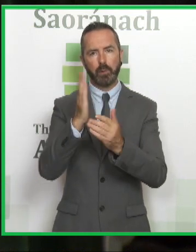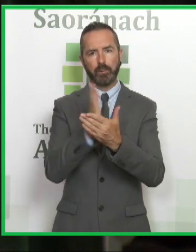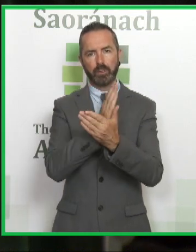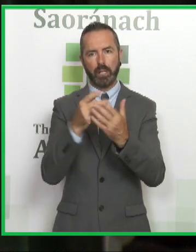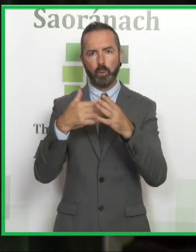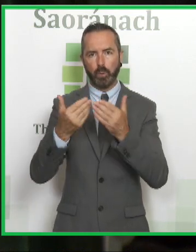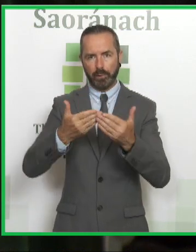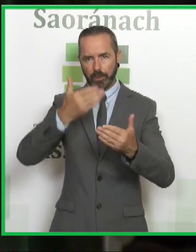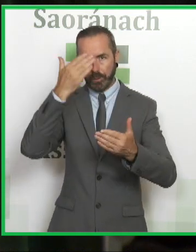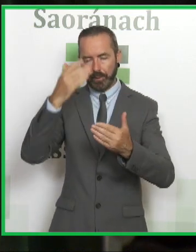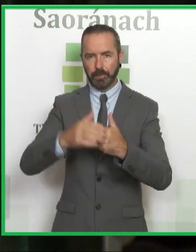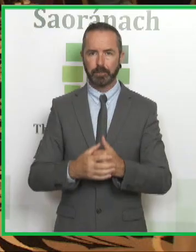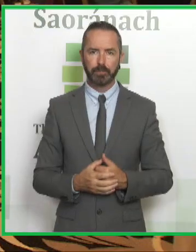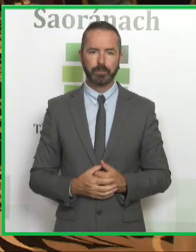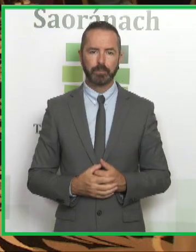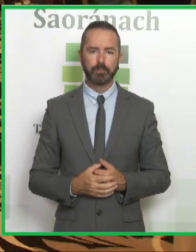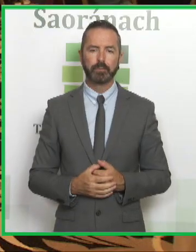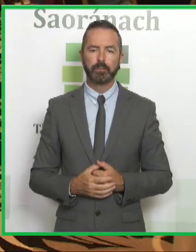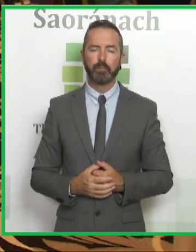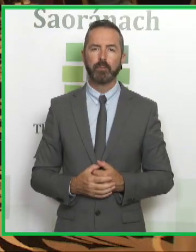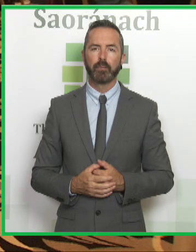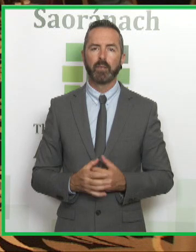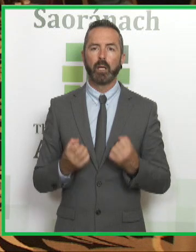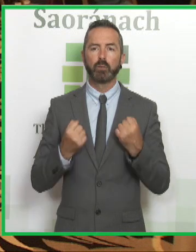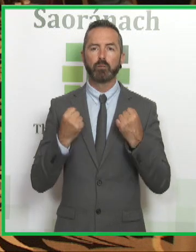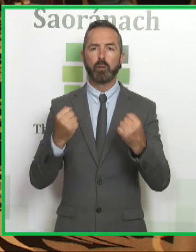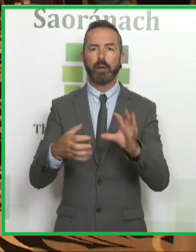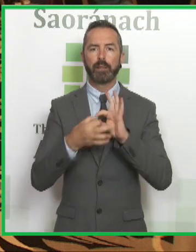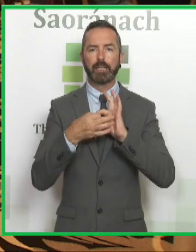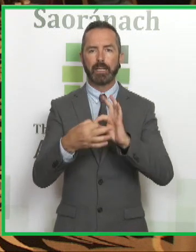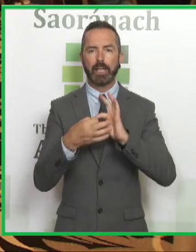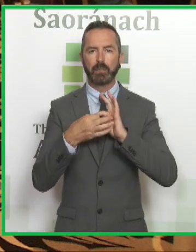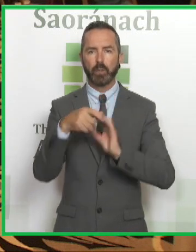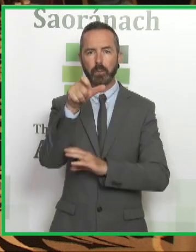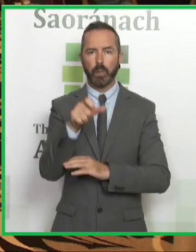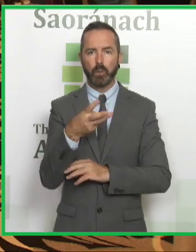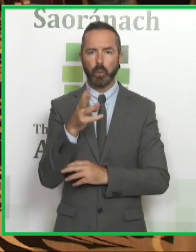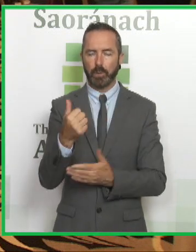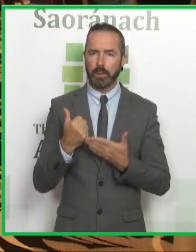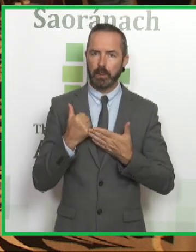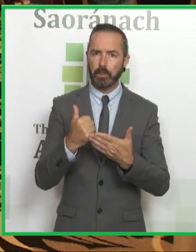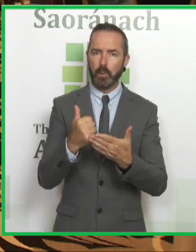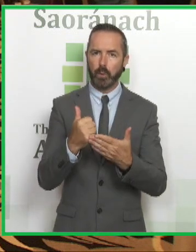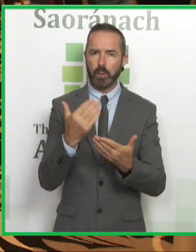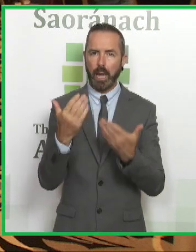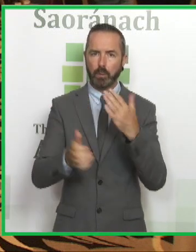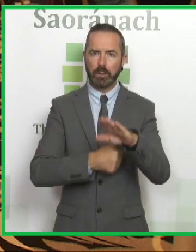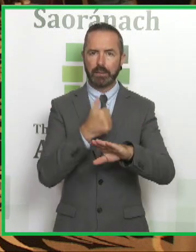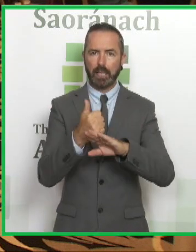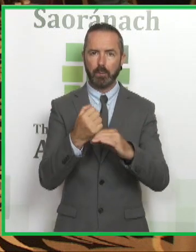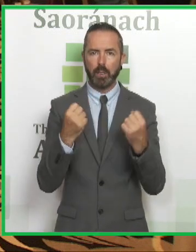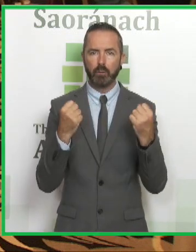well. The drive liaison person will also be supporting the setup of a